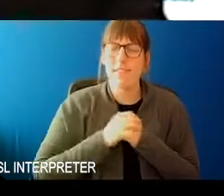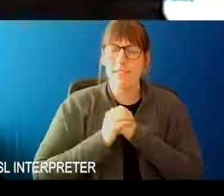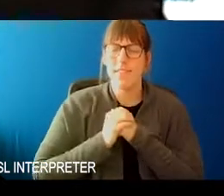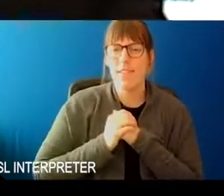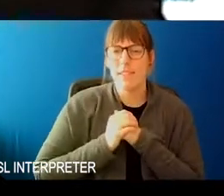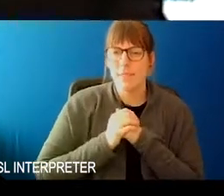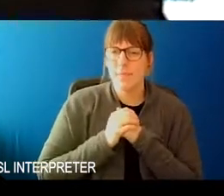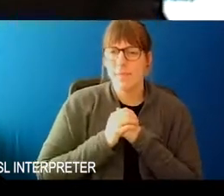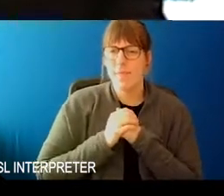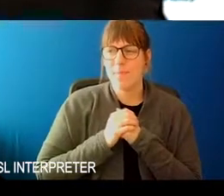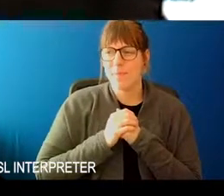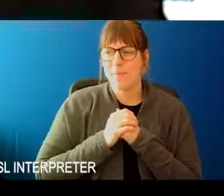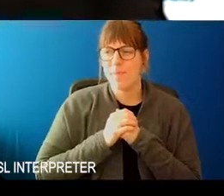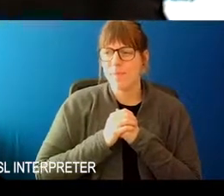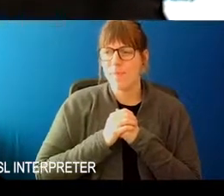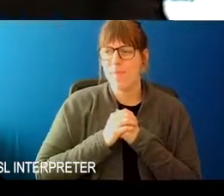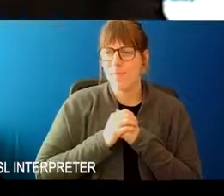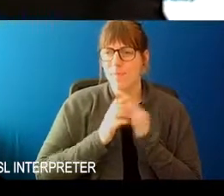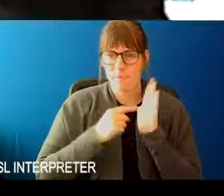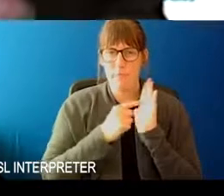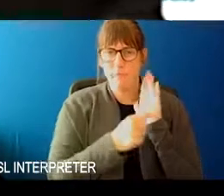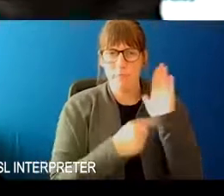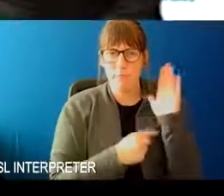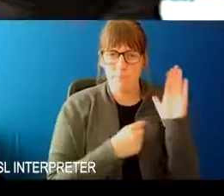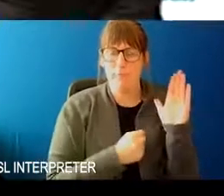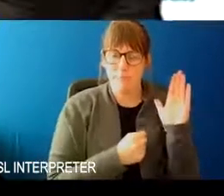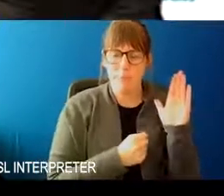the plan. And